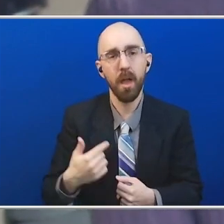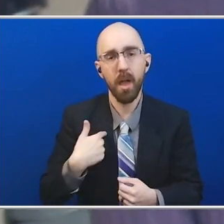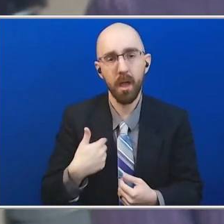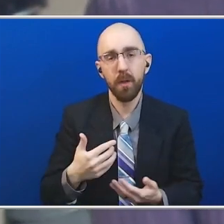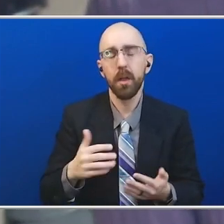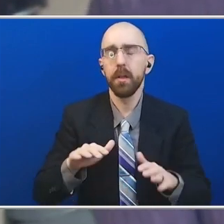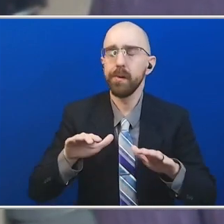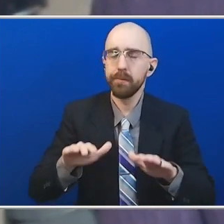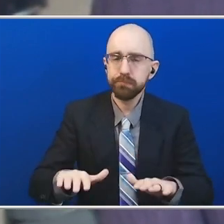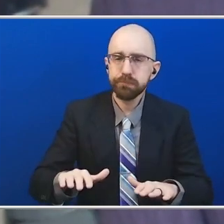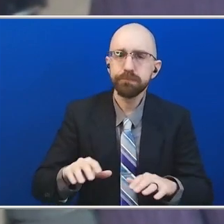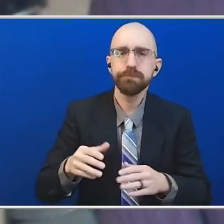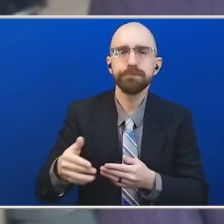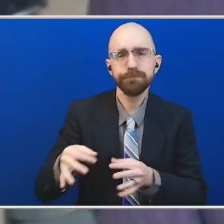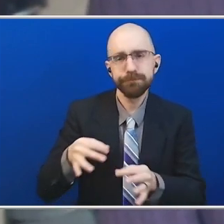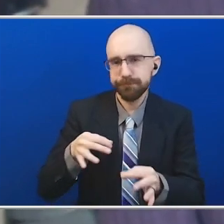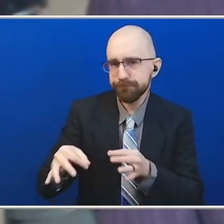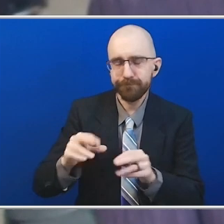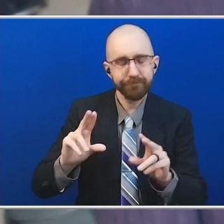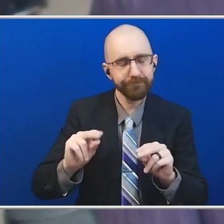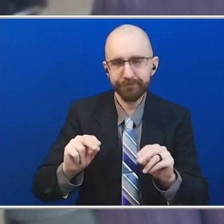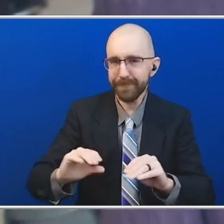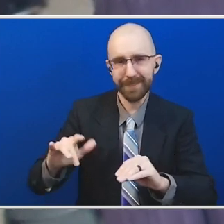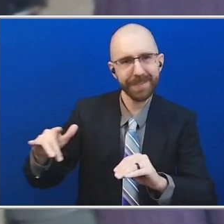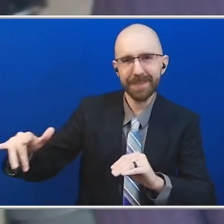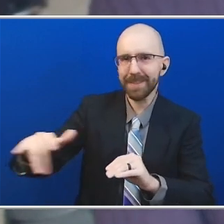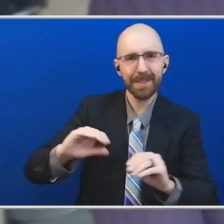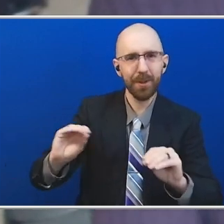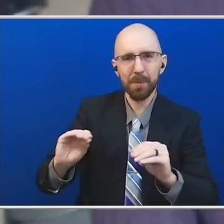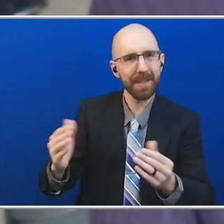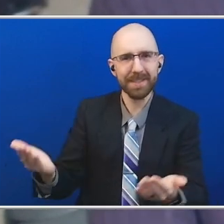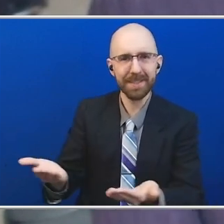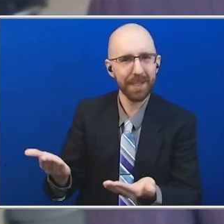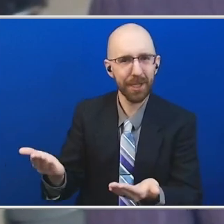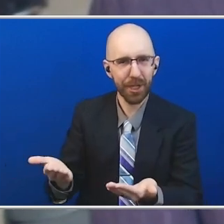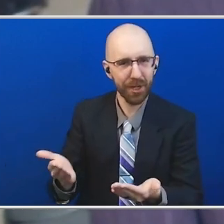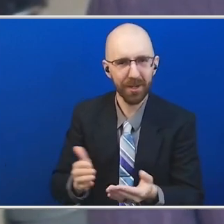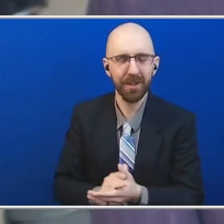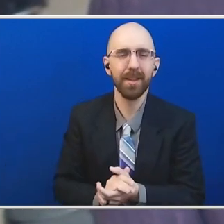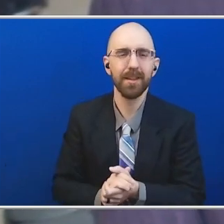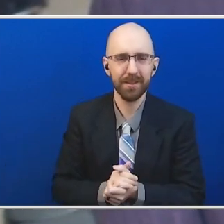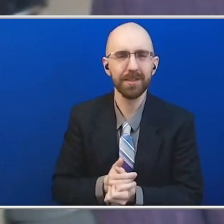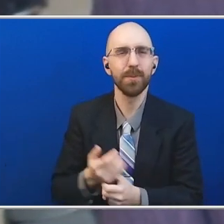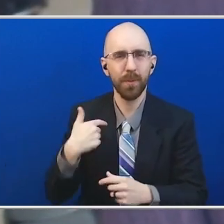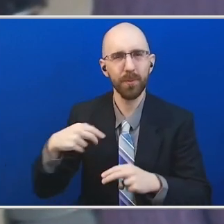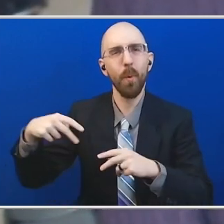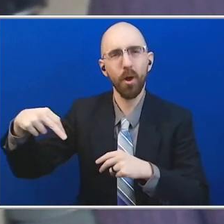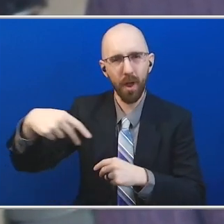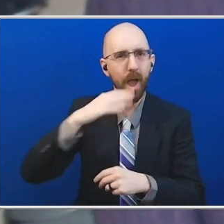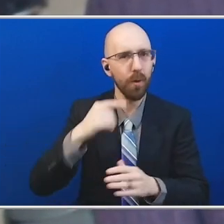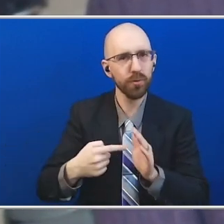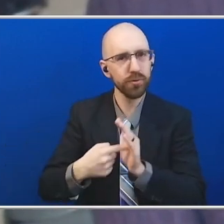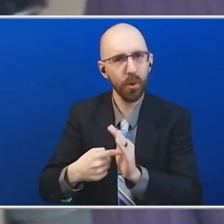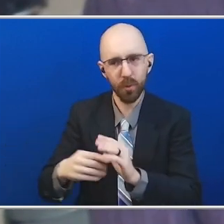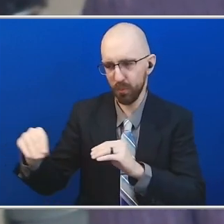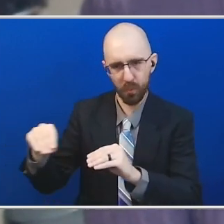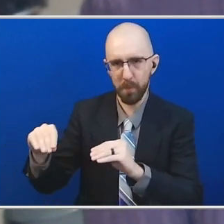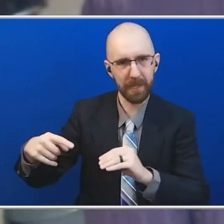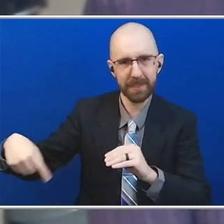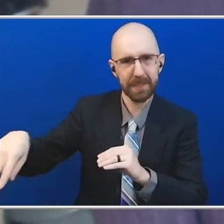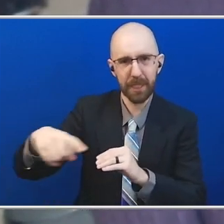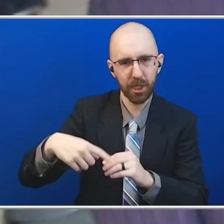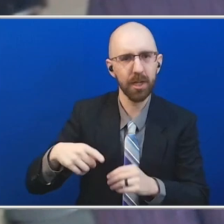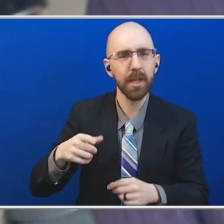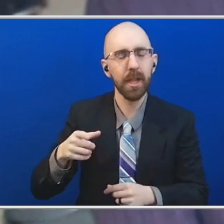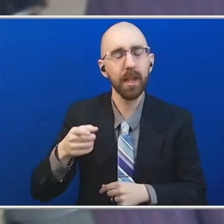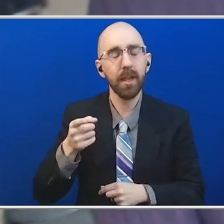and I'd say, no, nobody's there, let's walk around, I'll show you, nobody's here. And then